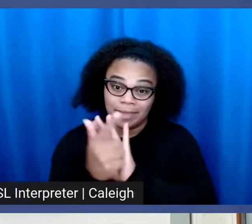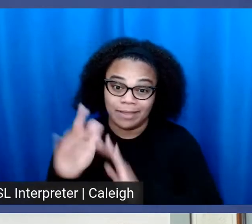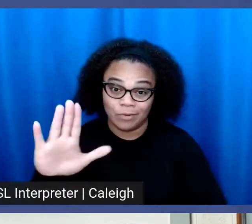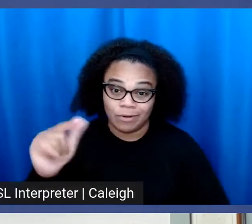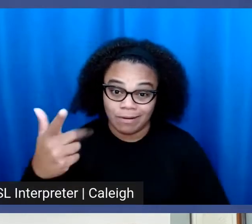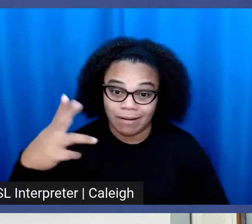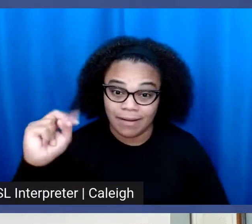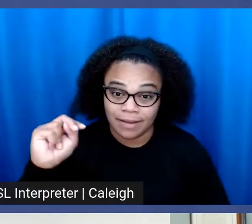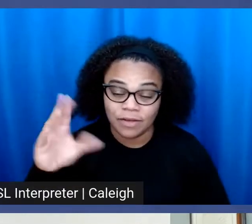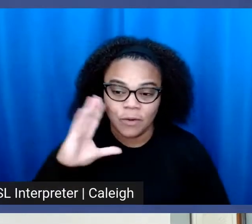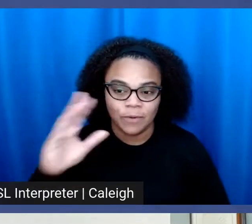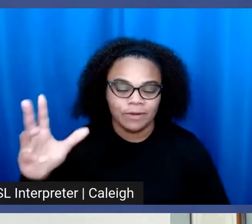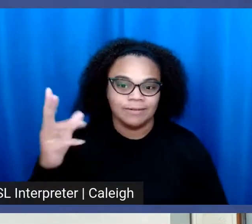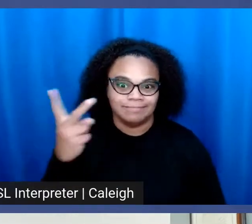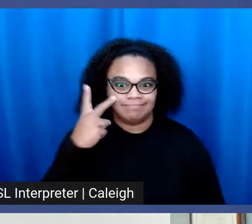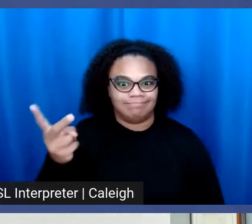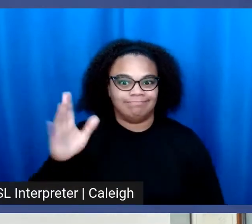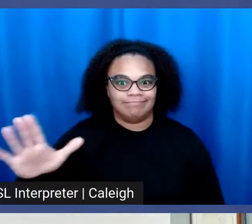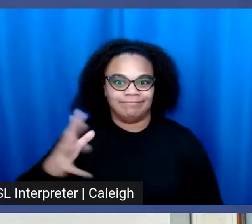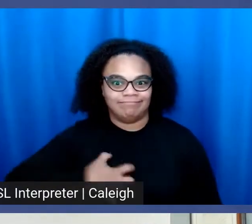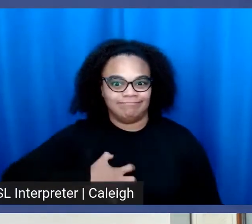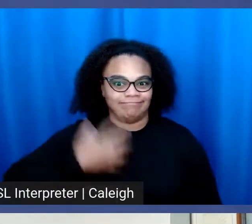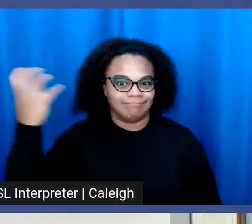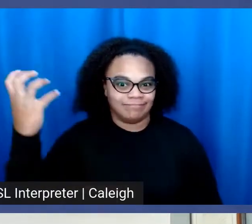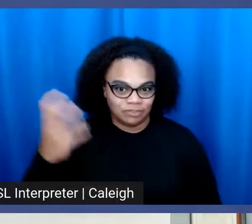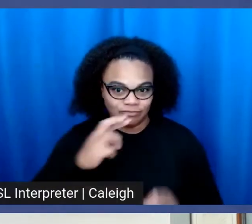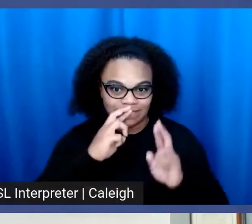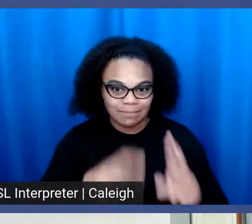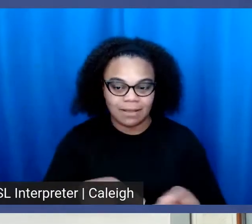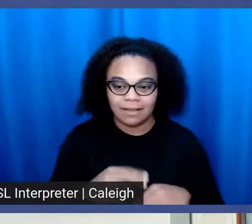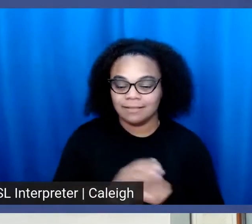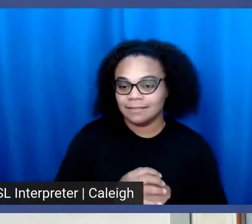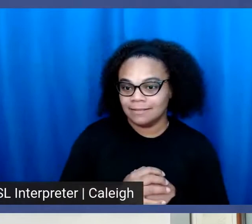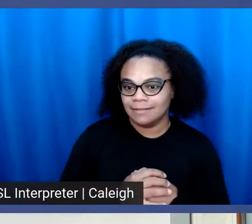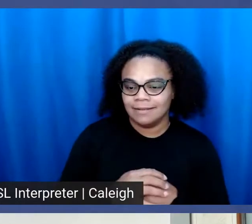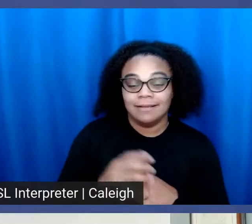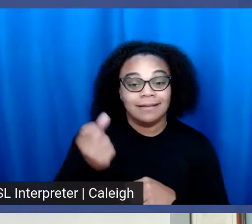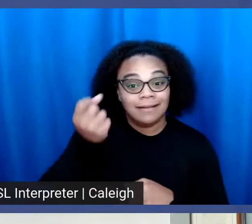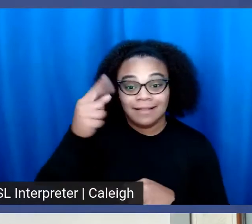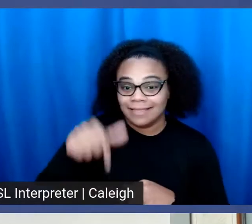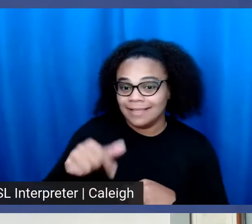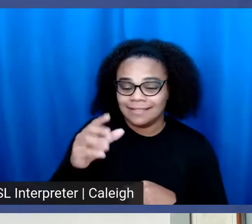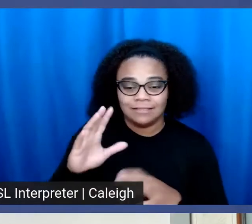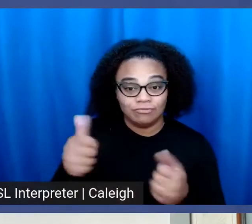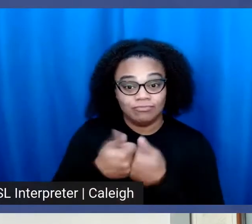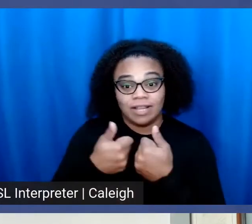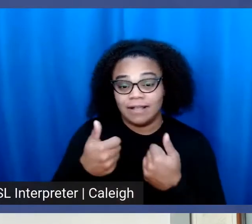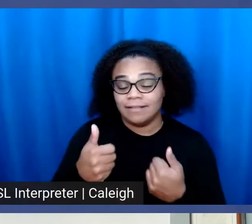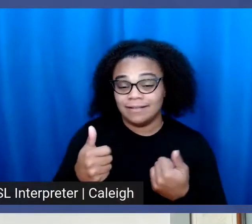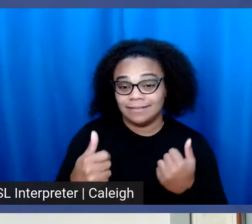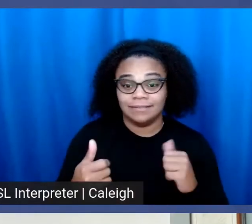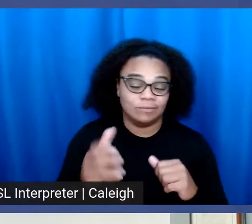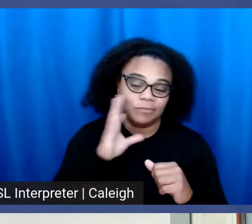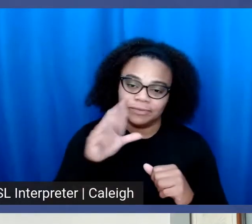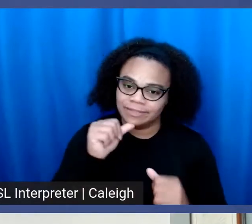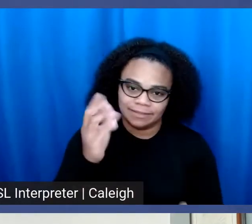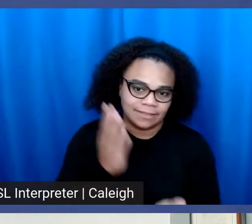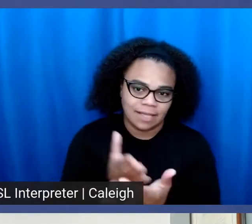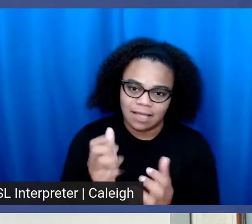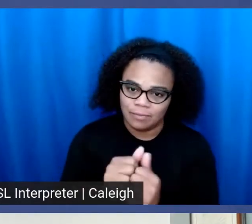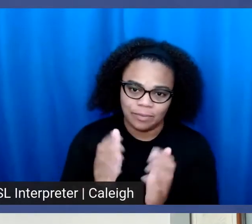hands response. But well, this is not going to stop with books.